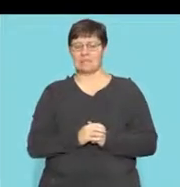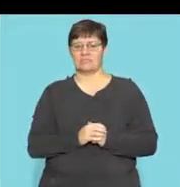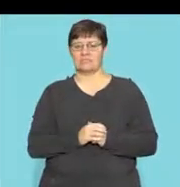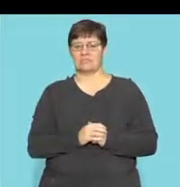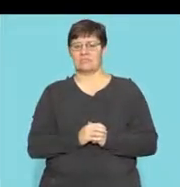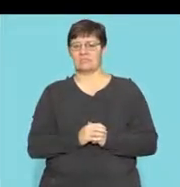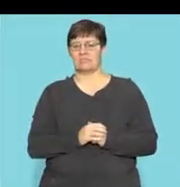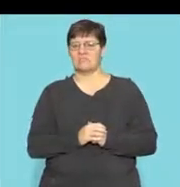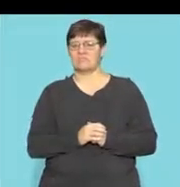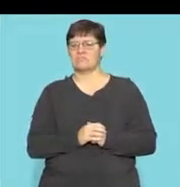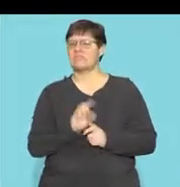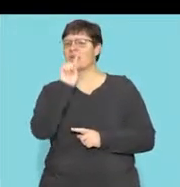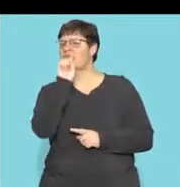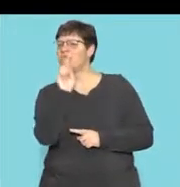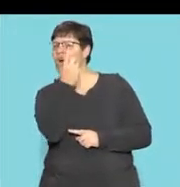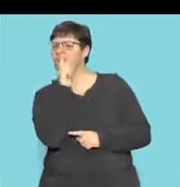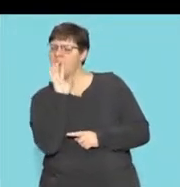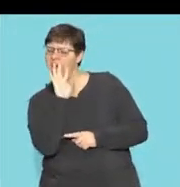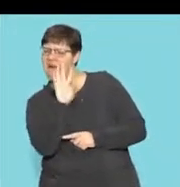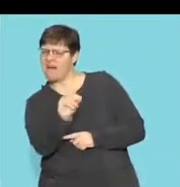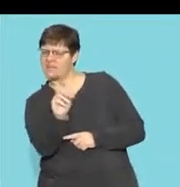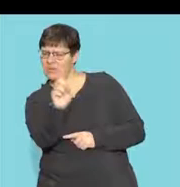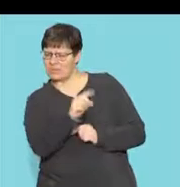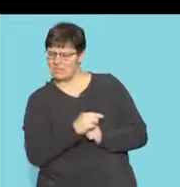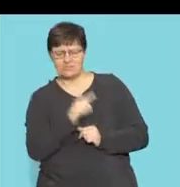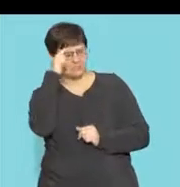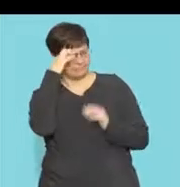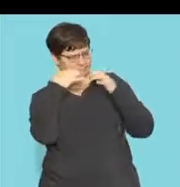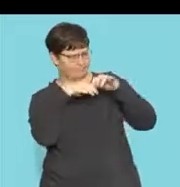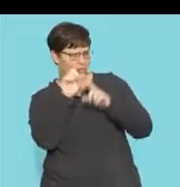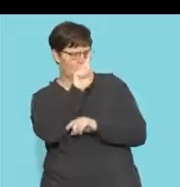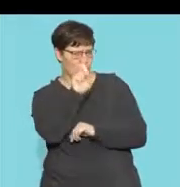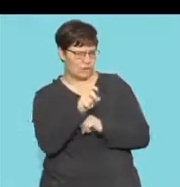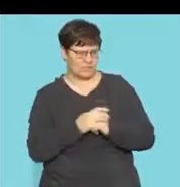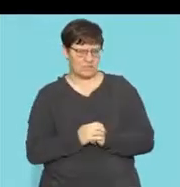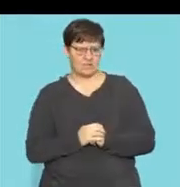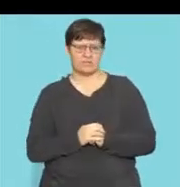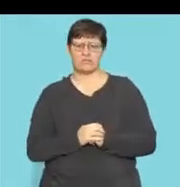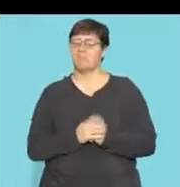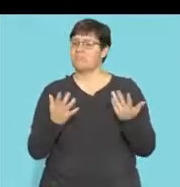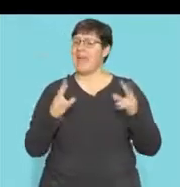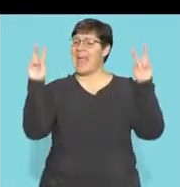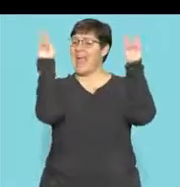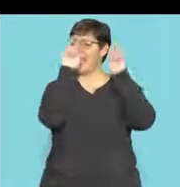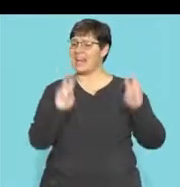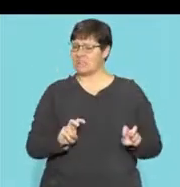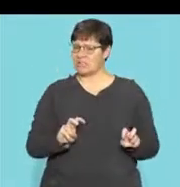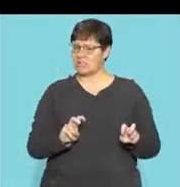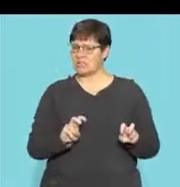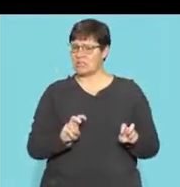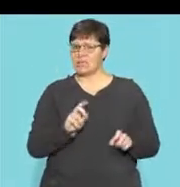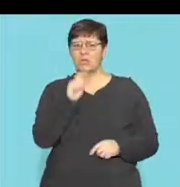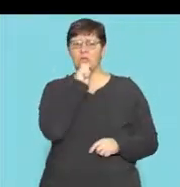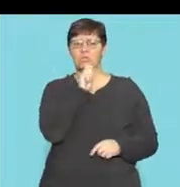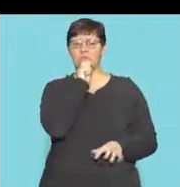So the first thing I want to ask you is to think about this question. When is electricity used in